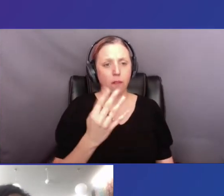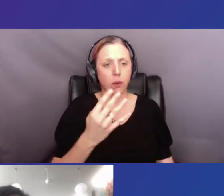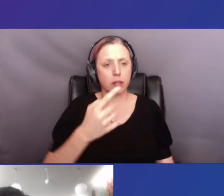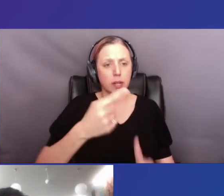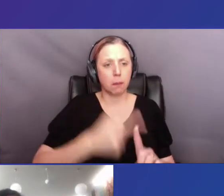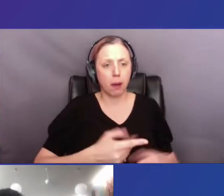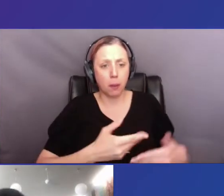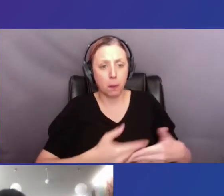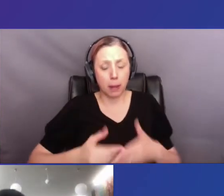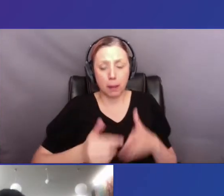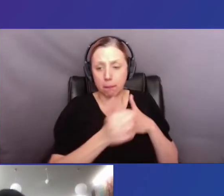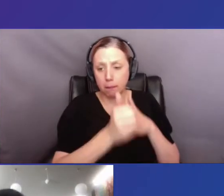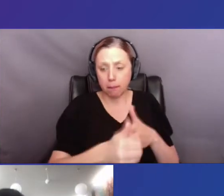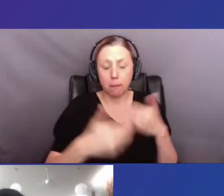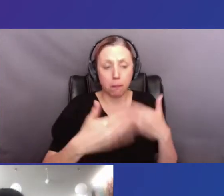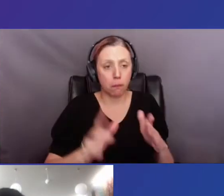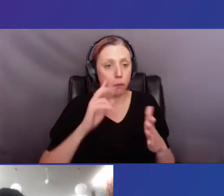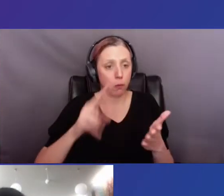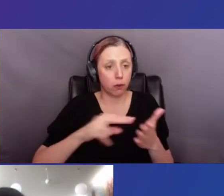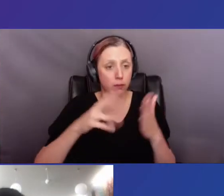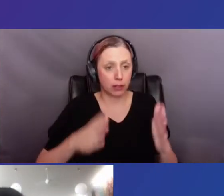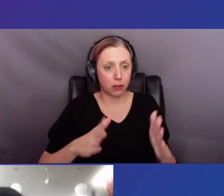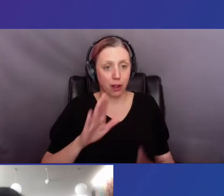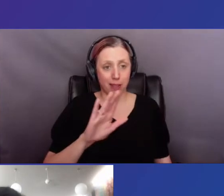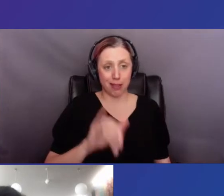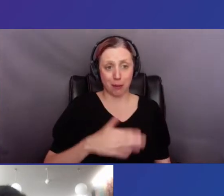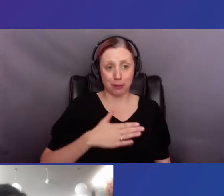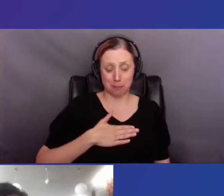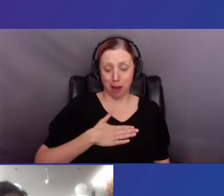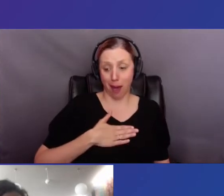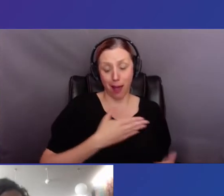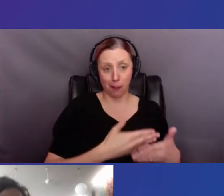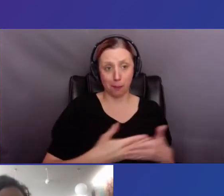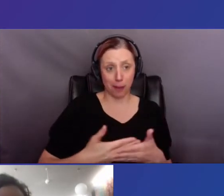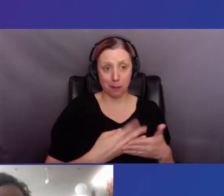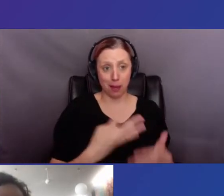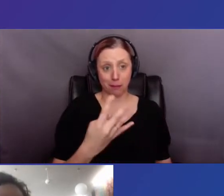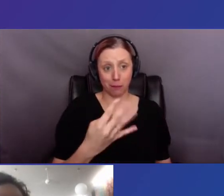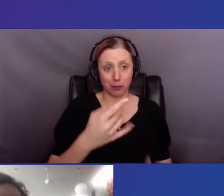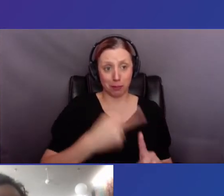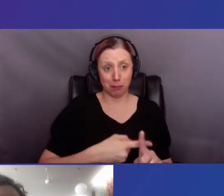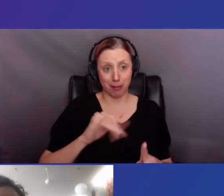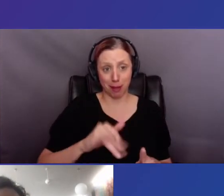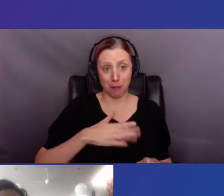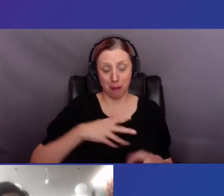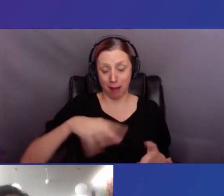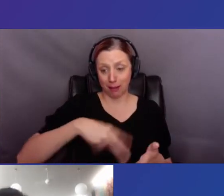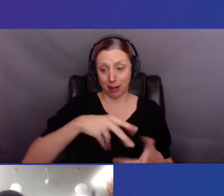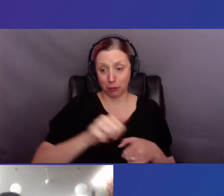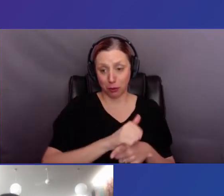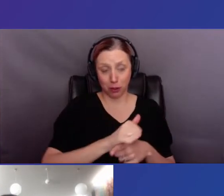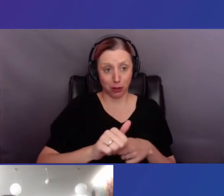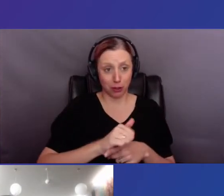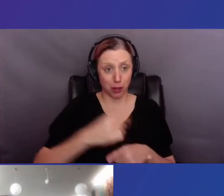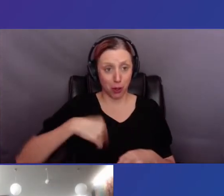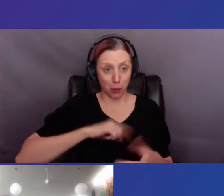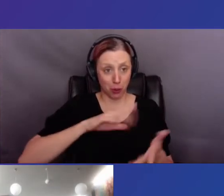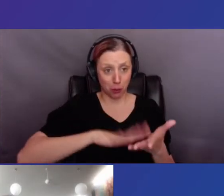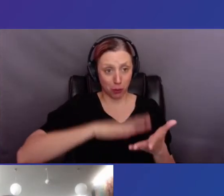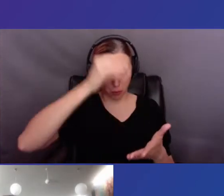full of dancers. That was my 14-month-old baby, and it was my dance rehearsal. We were learning his dances